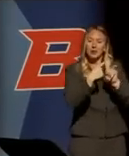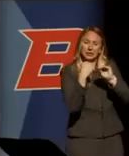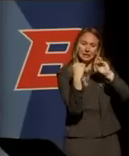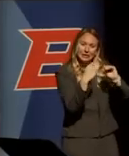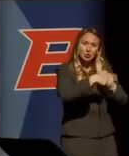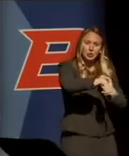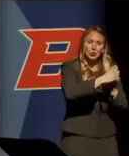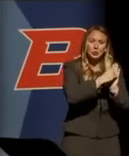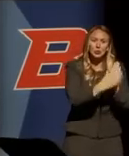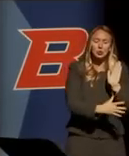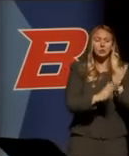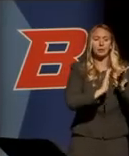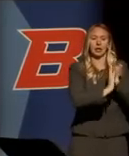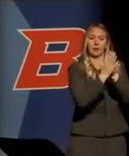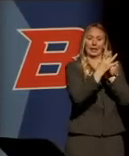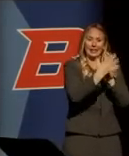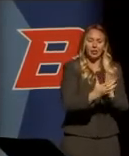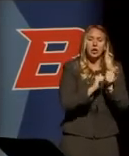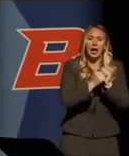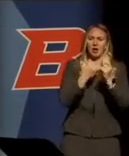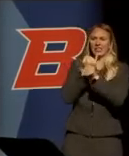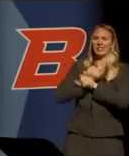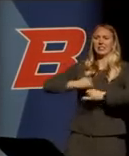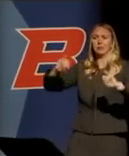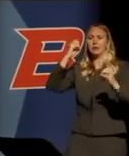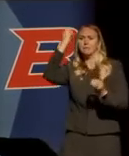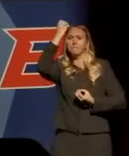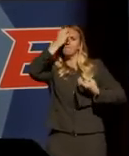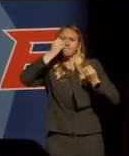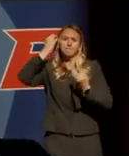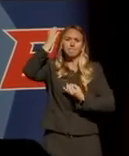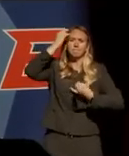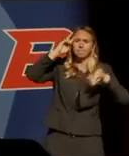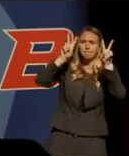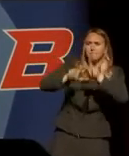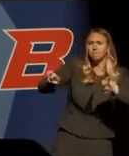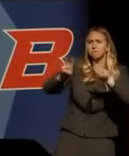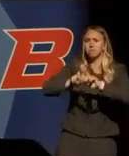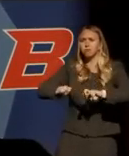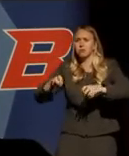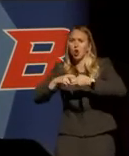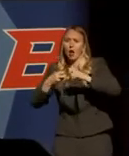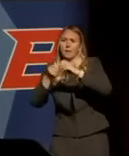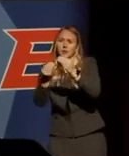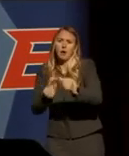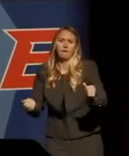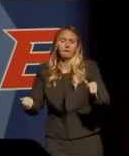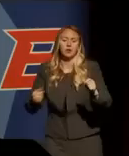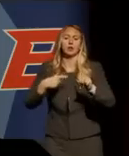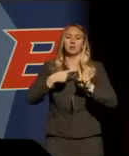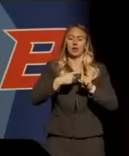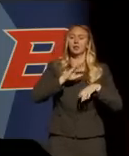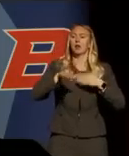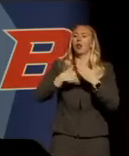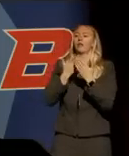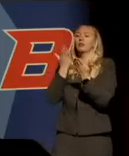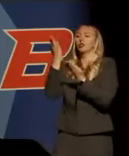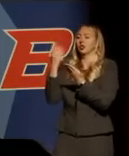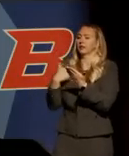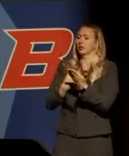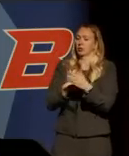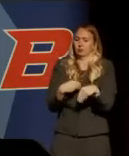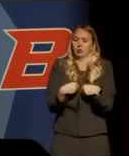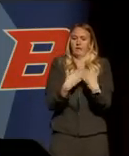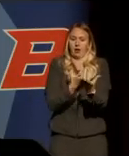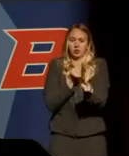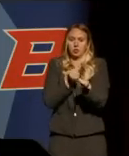be leaders and independent thinkers, and to do the incredible service that we do to the state and the world.